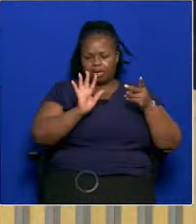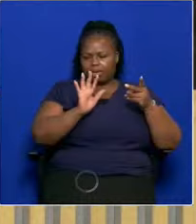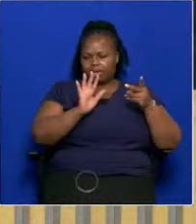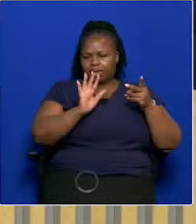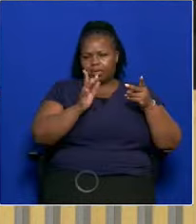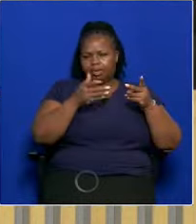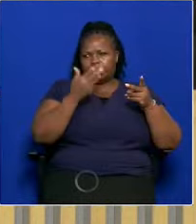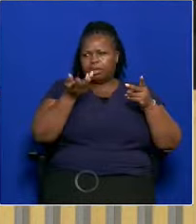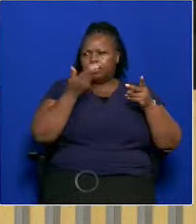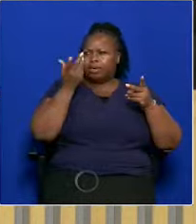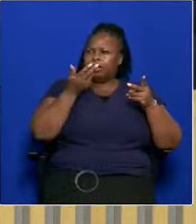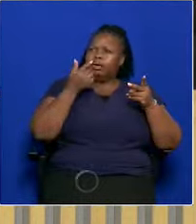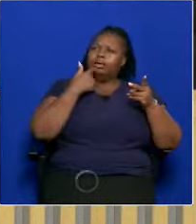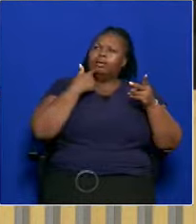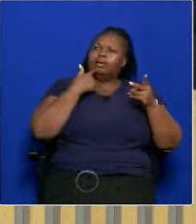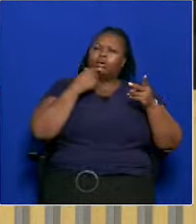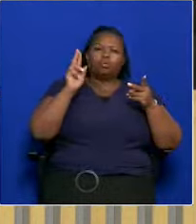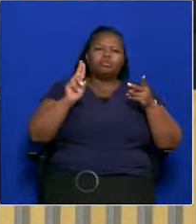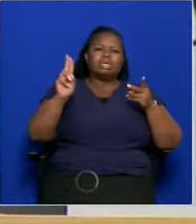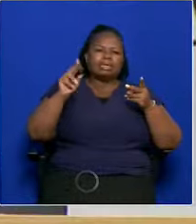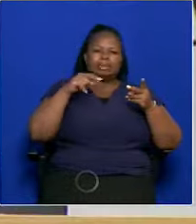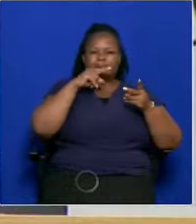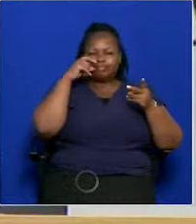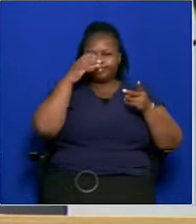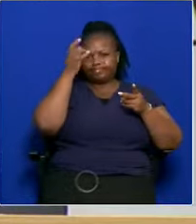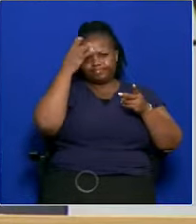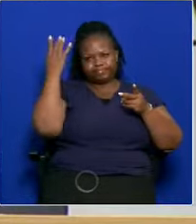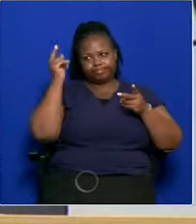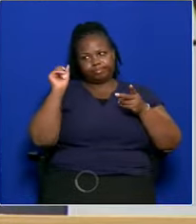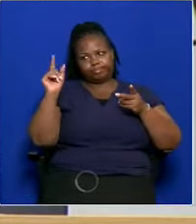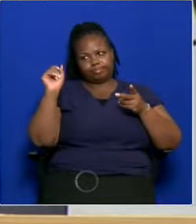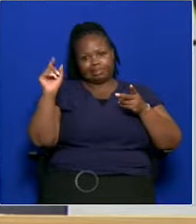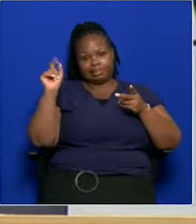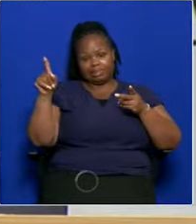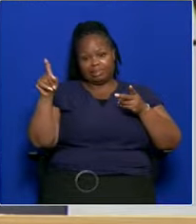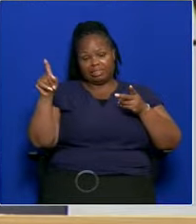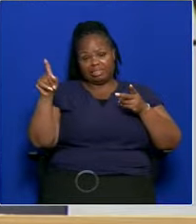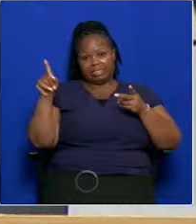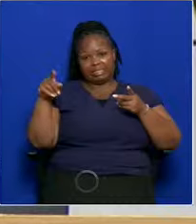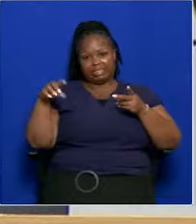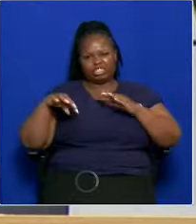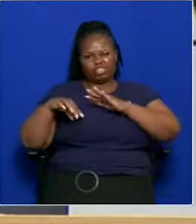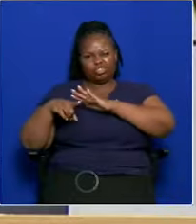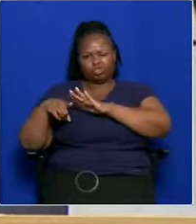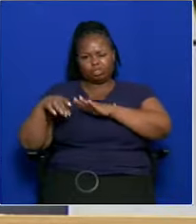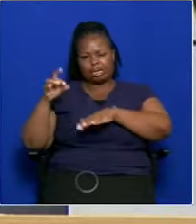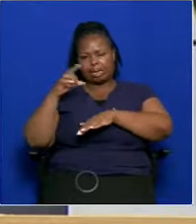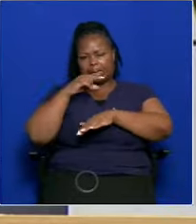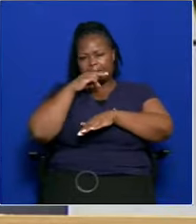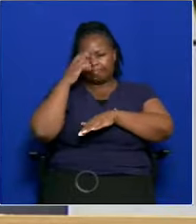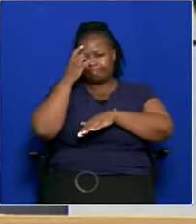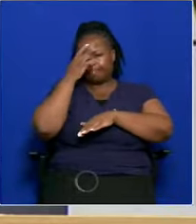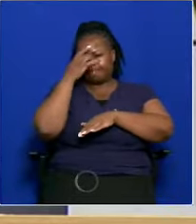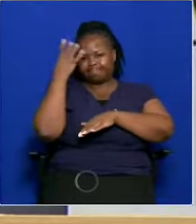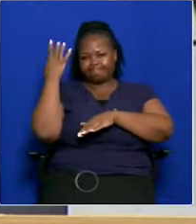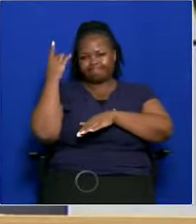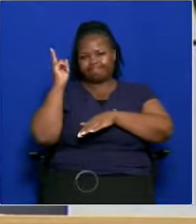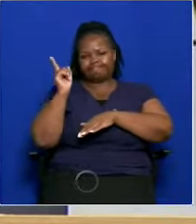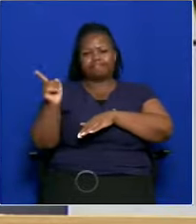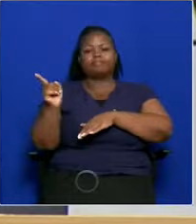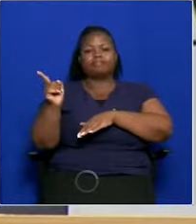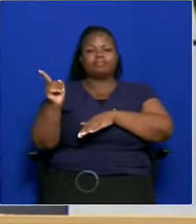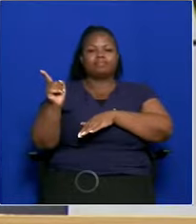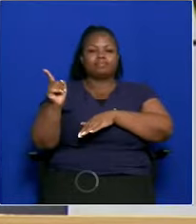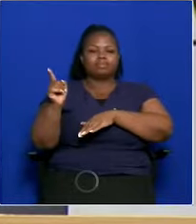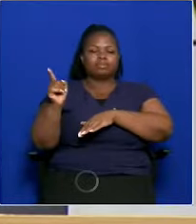it's Mtata. I forgot the name of the name of the district now. What is called? Yeah, there was cash